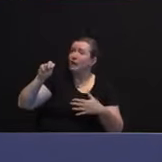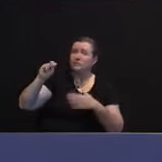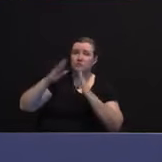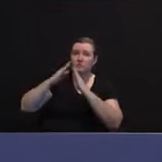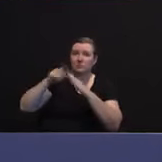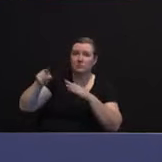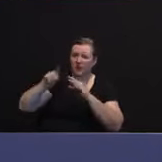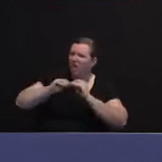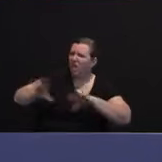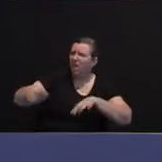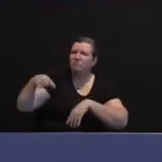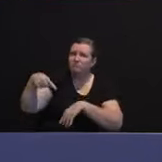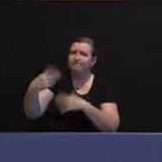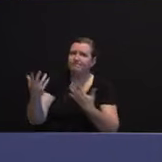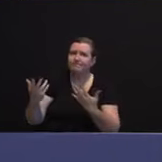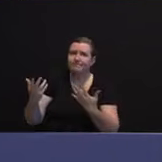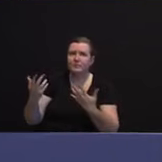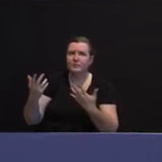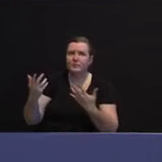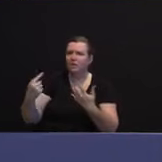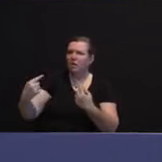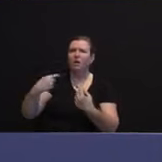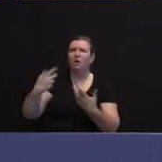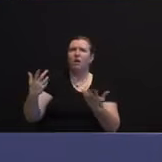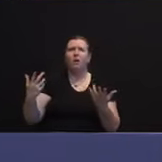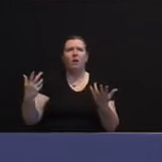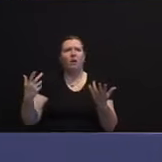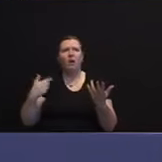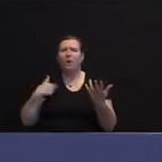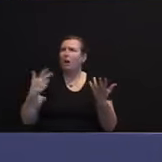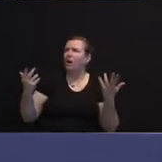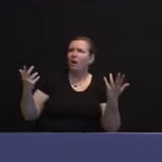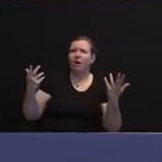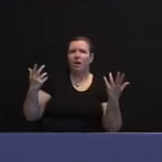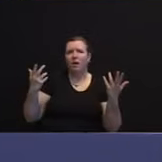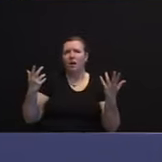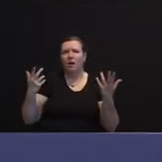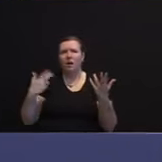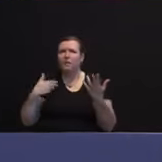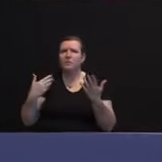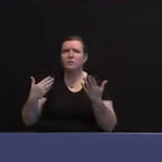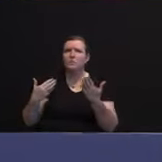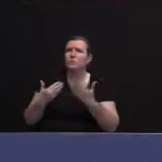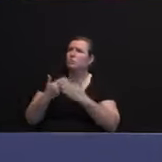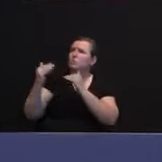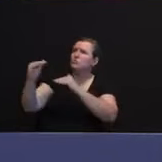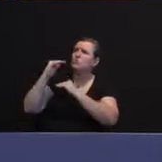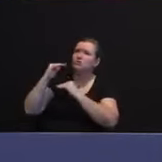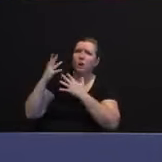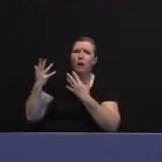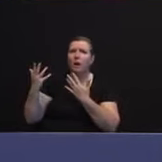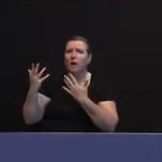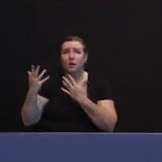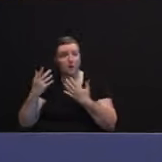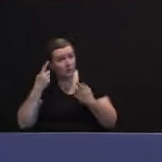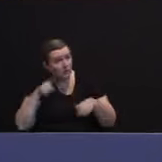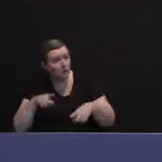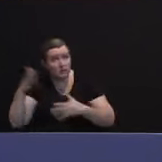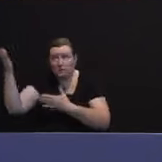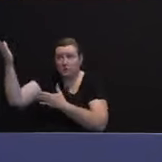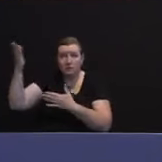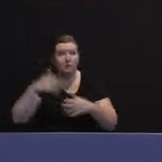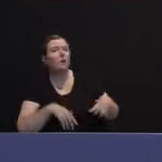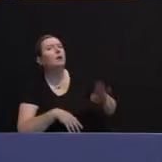as justification for the new restrictions. Do you agree with any of those assessments? Thank you, Daniel. On plexiglass, not to increase